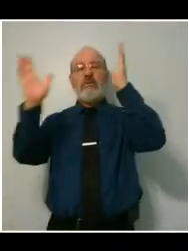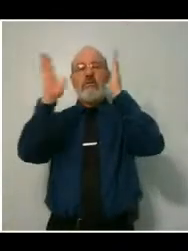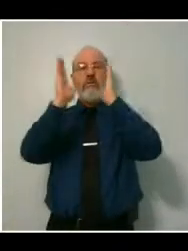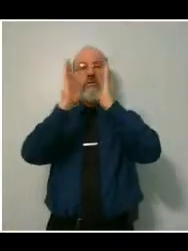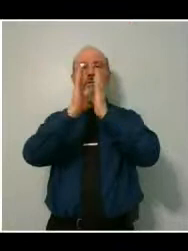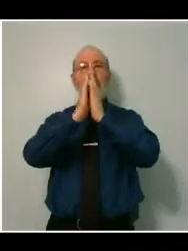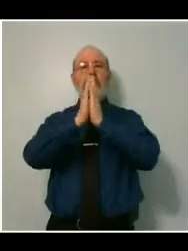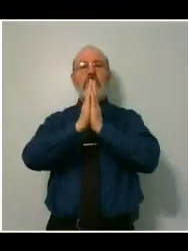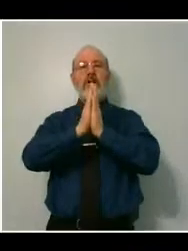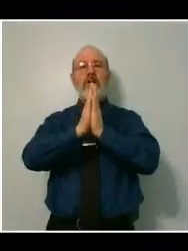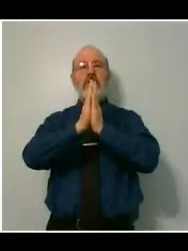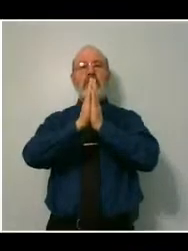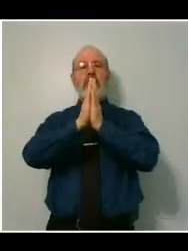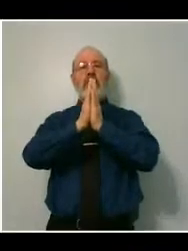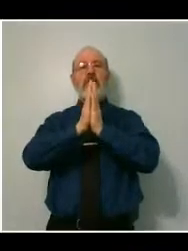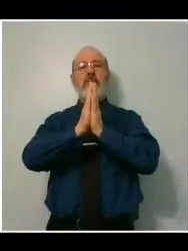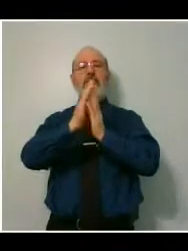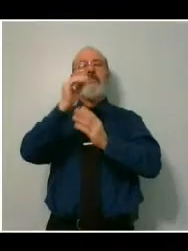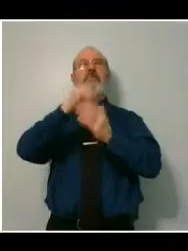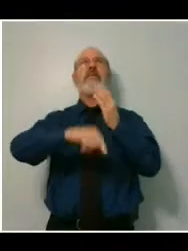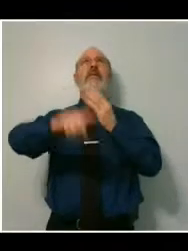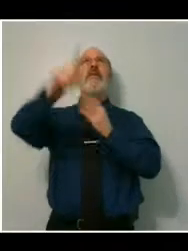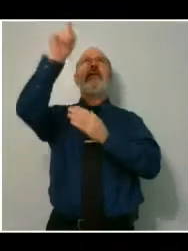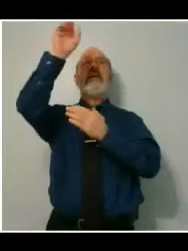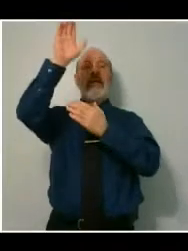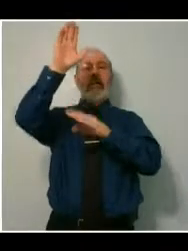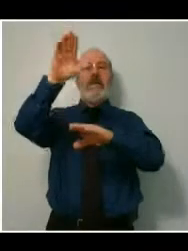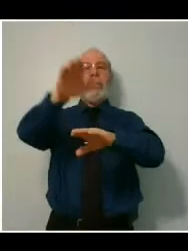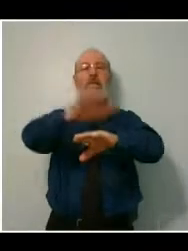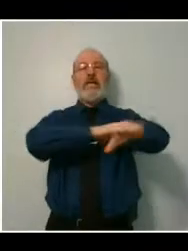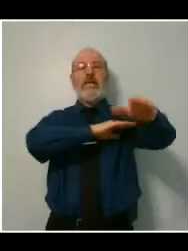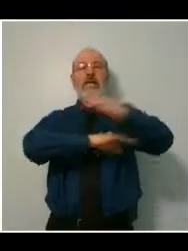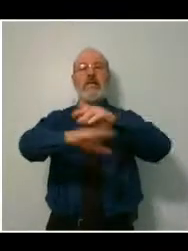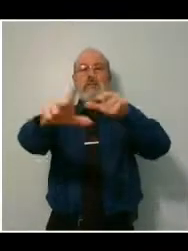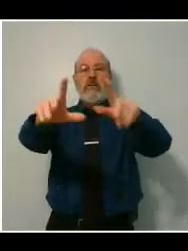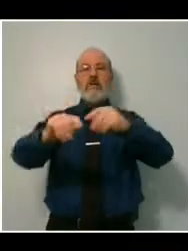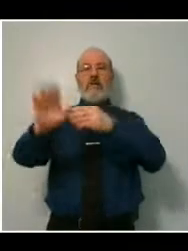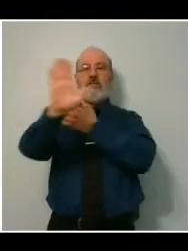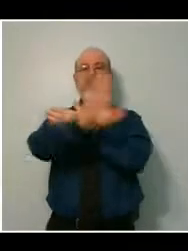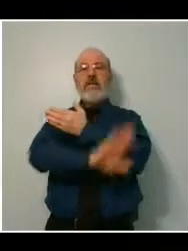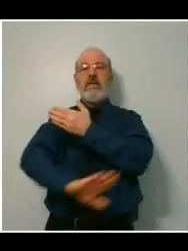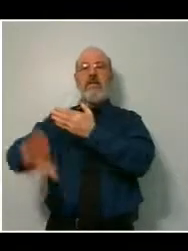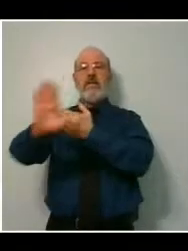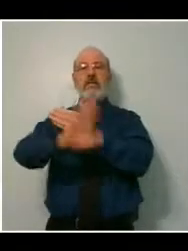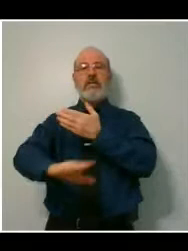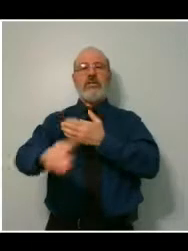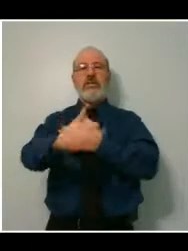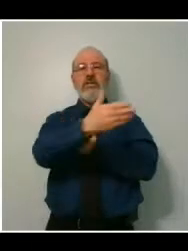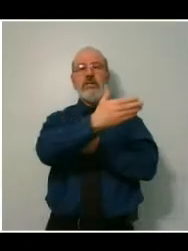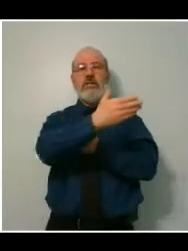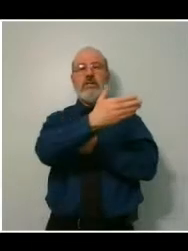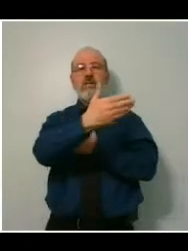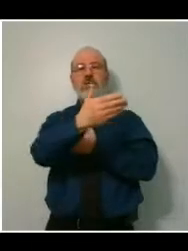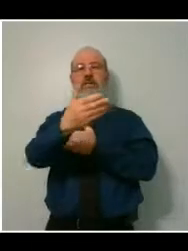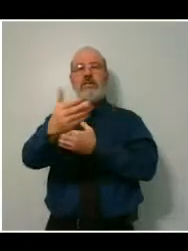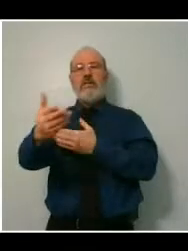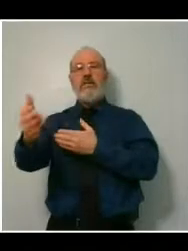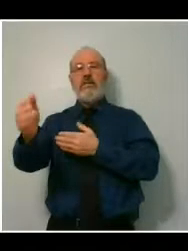in prayer. In his arms he'll take and shield